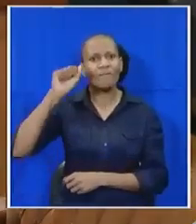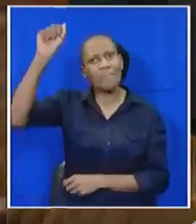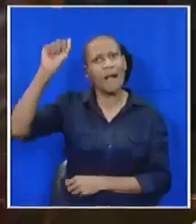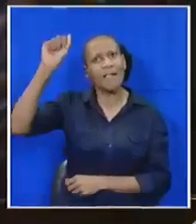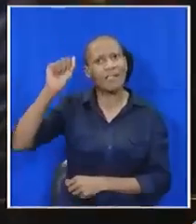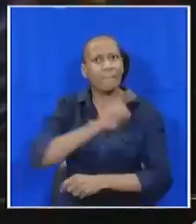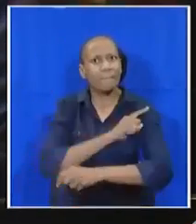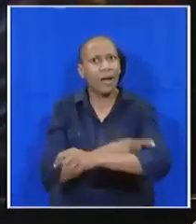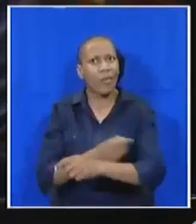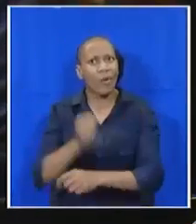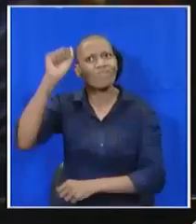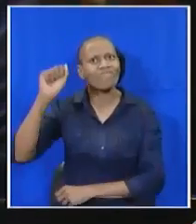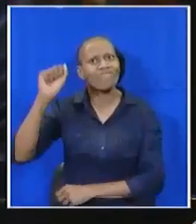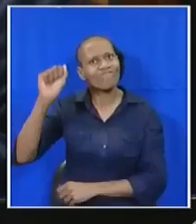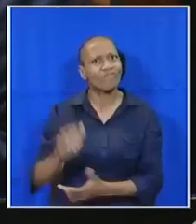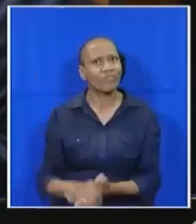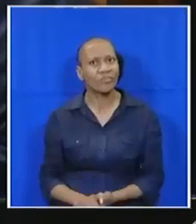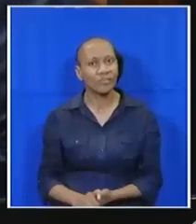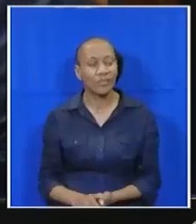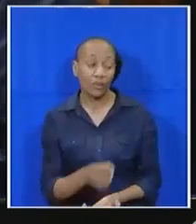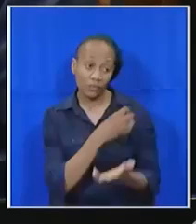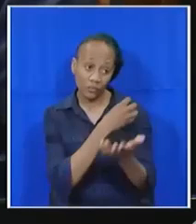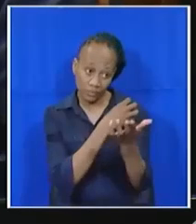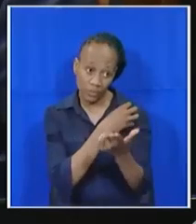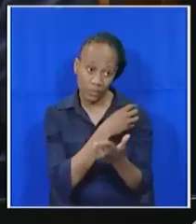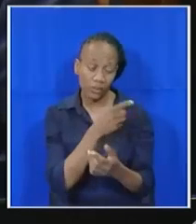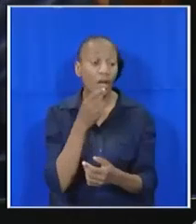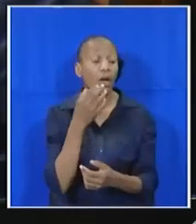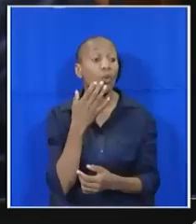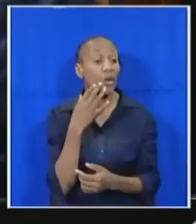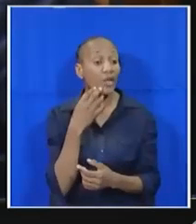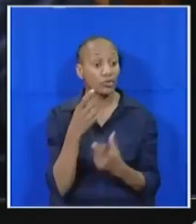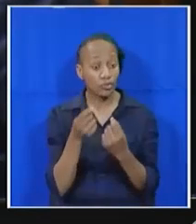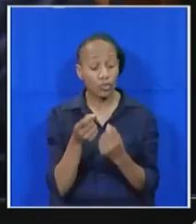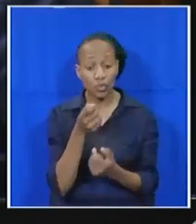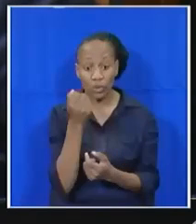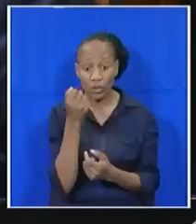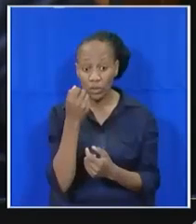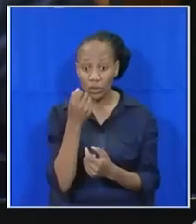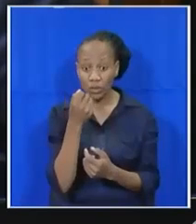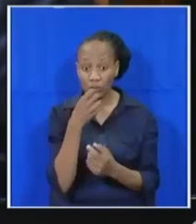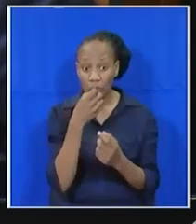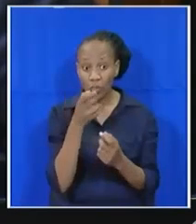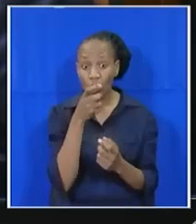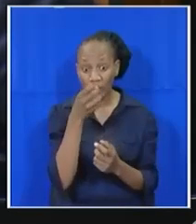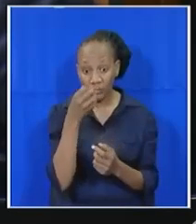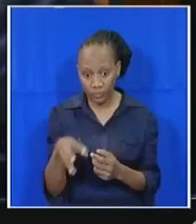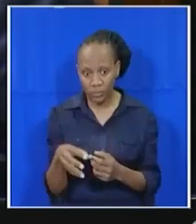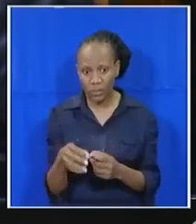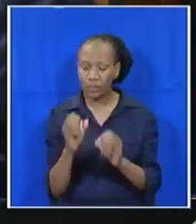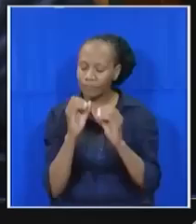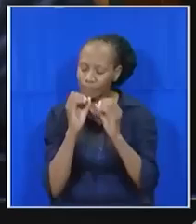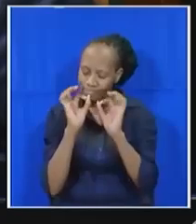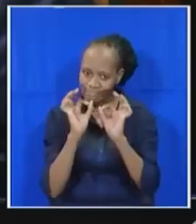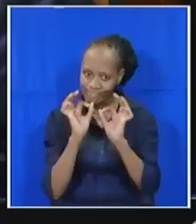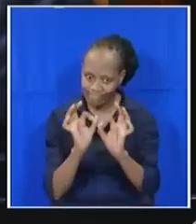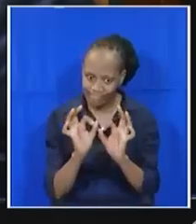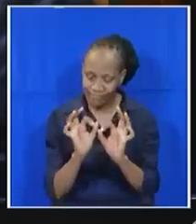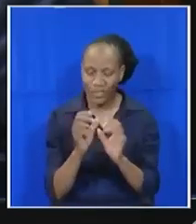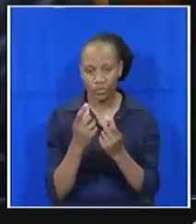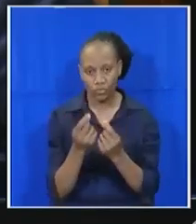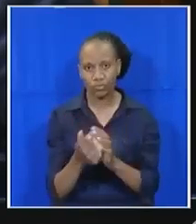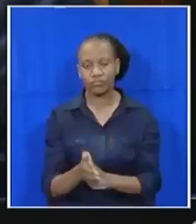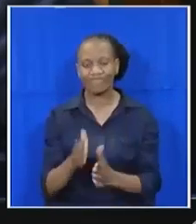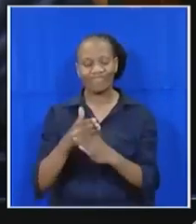Exactly. Honorable Minister, you must make your withdrawals unconditional, please. You mustn't make that. Oh, there's no point of